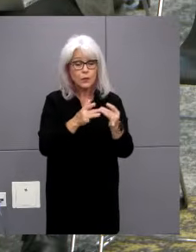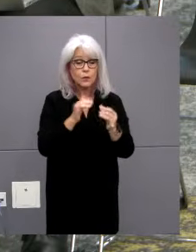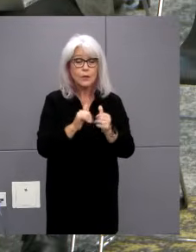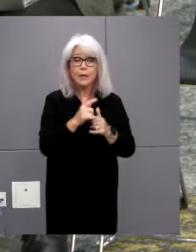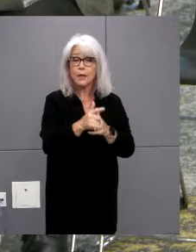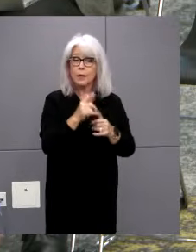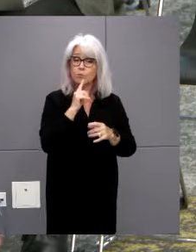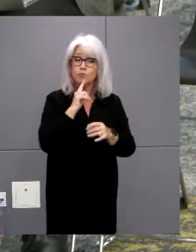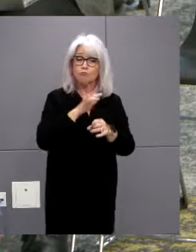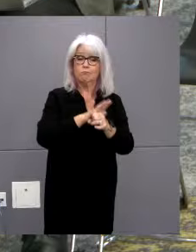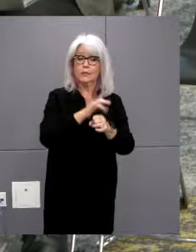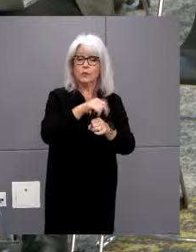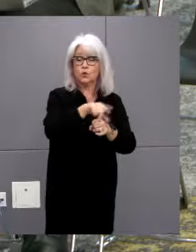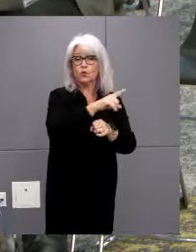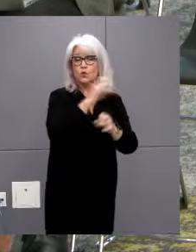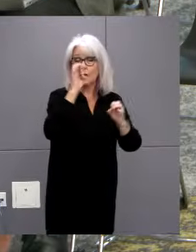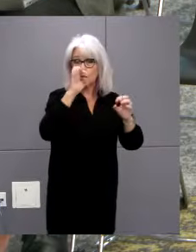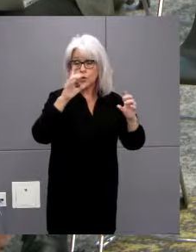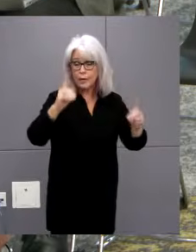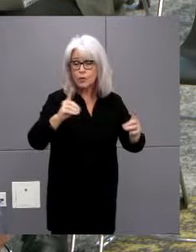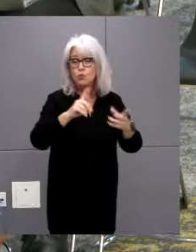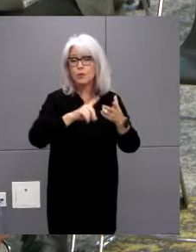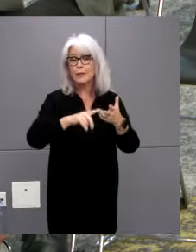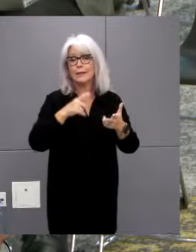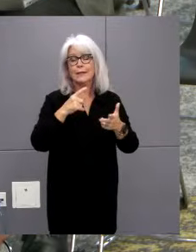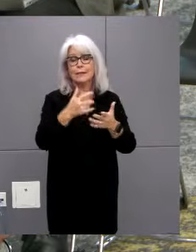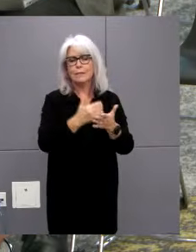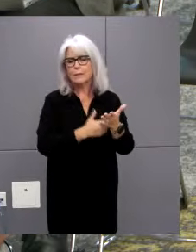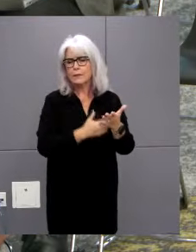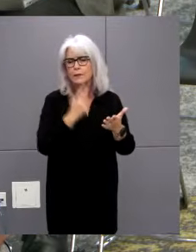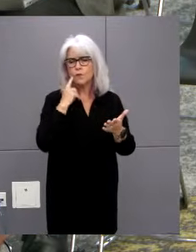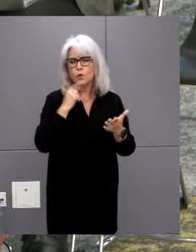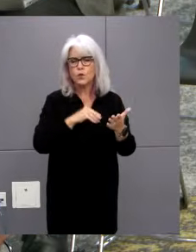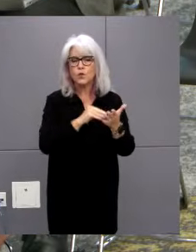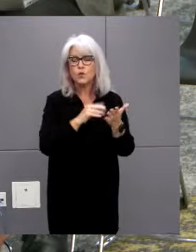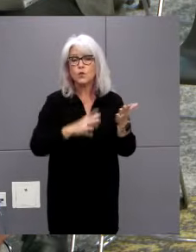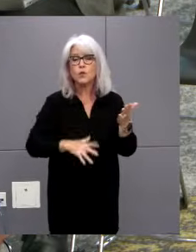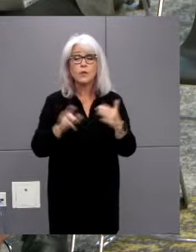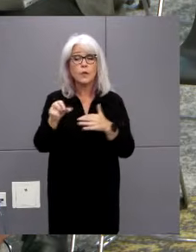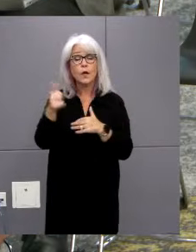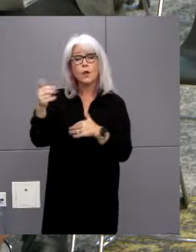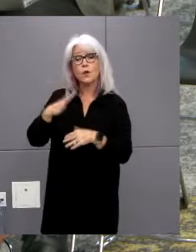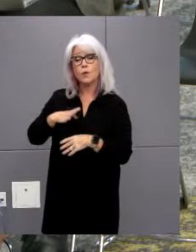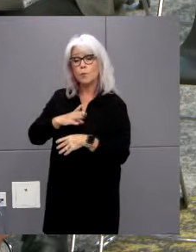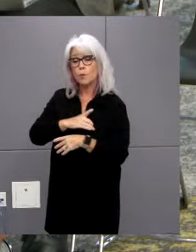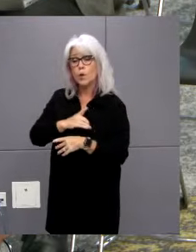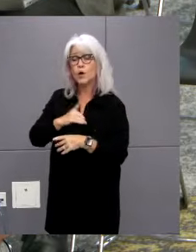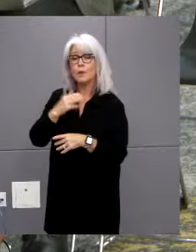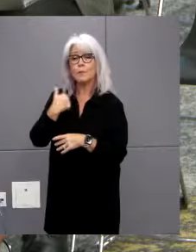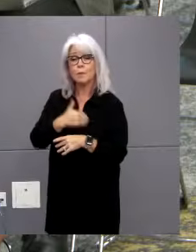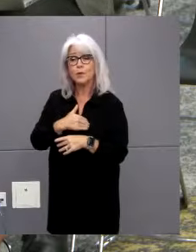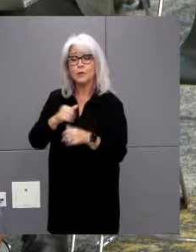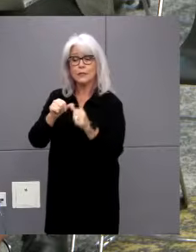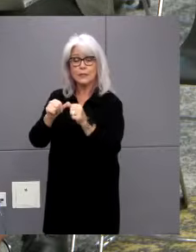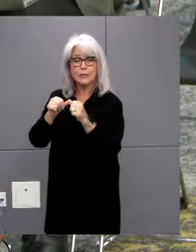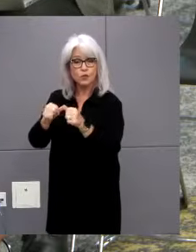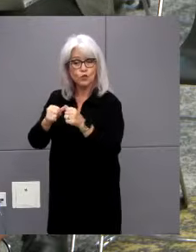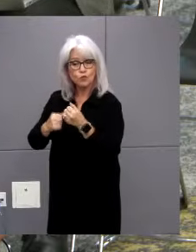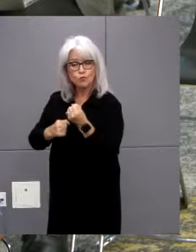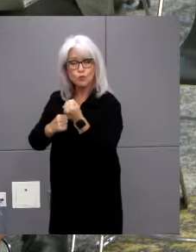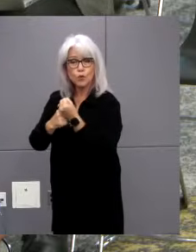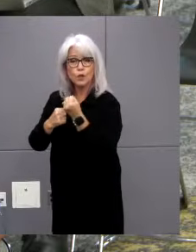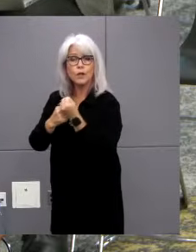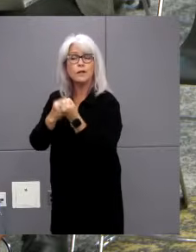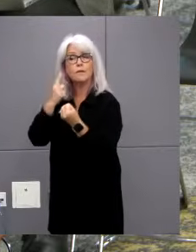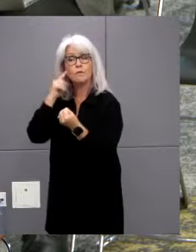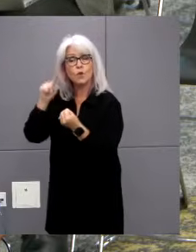education, accountability, and the success of the student. To the other board members who continue standing strong for conservative